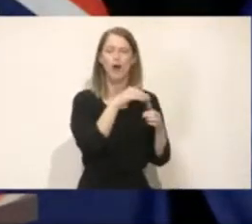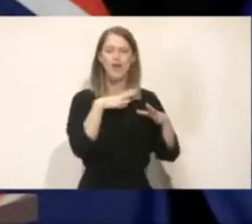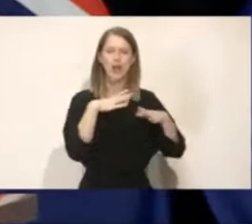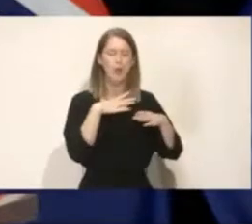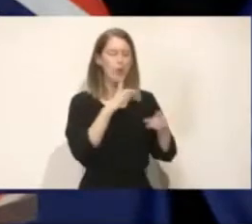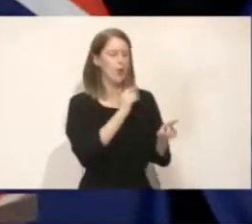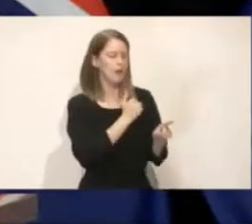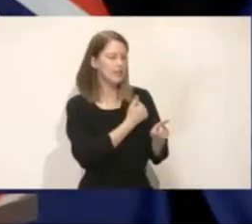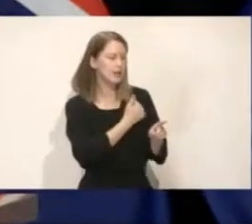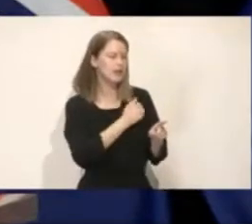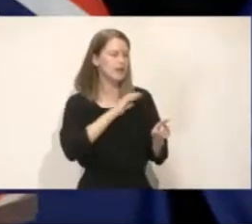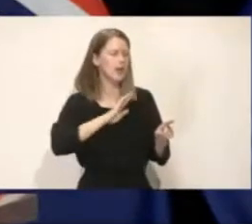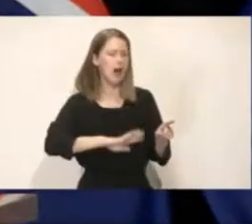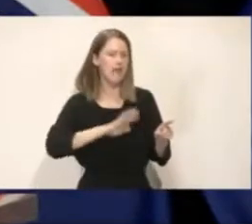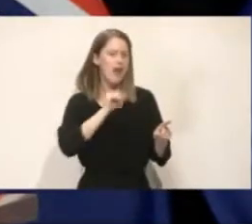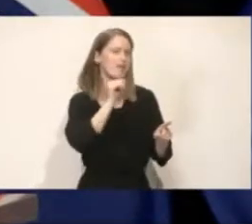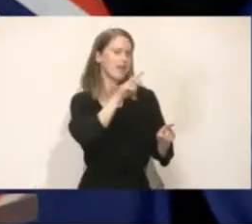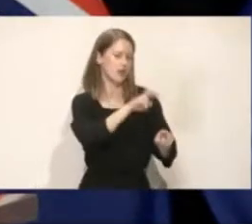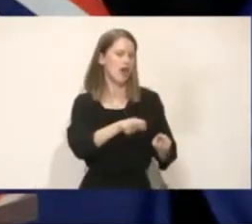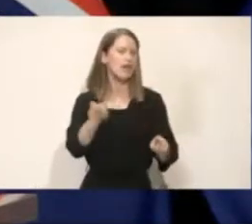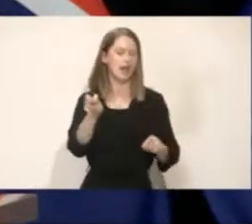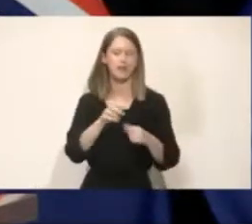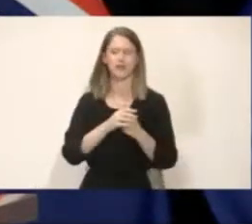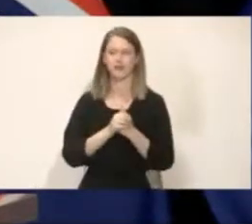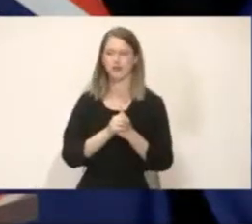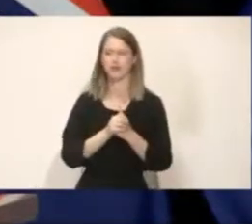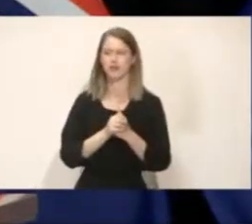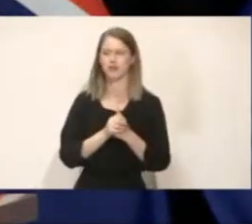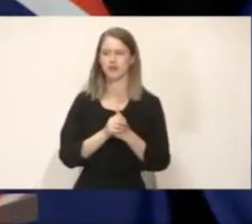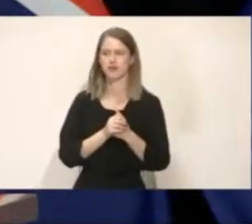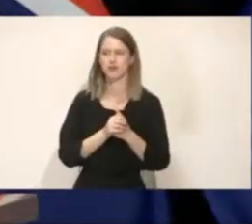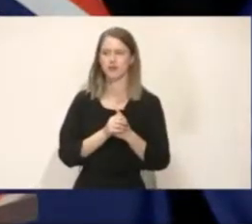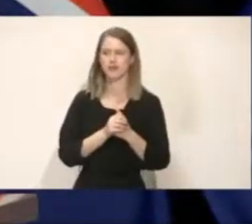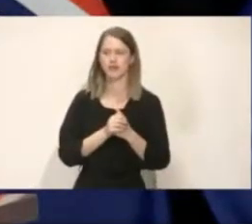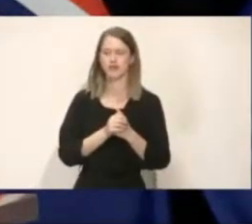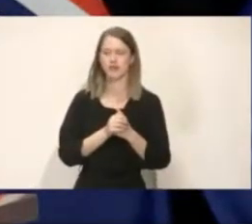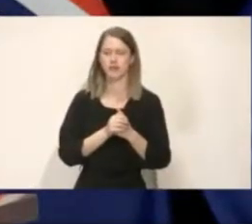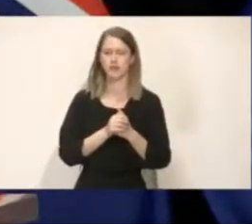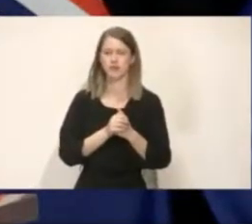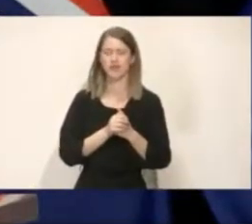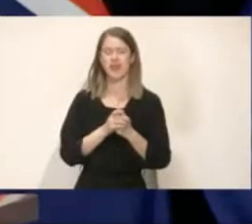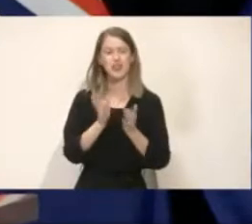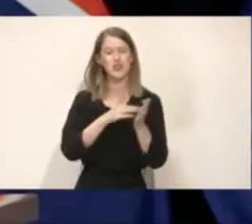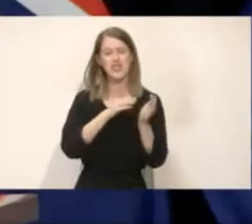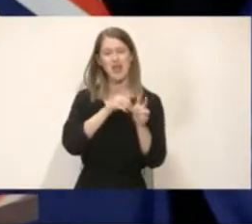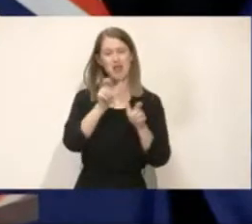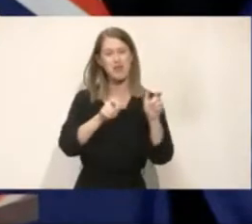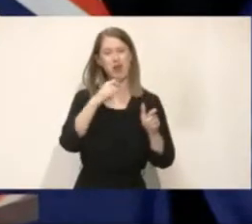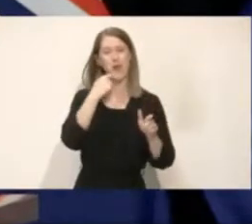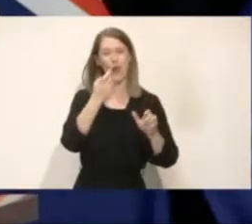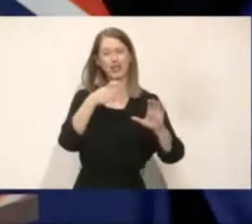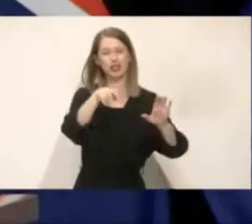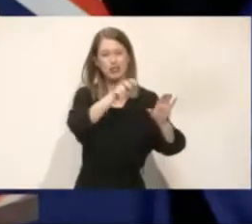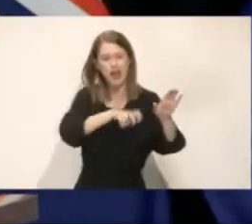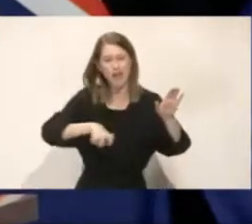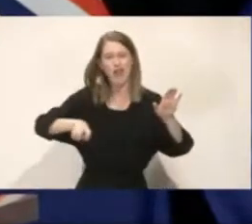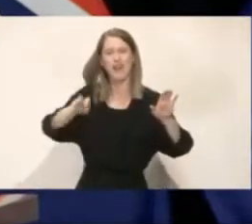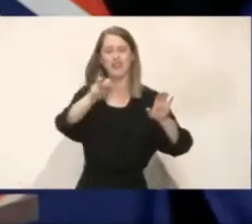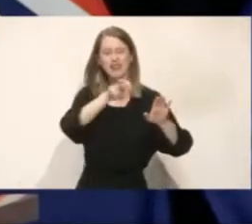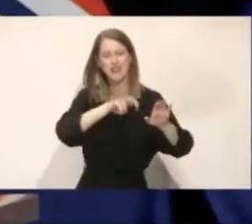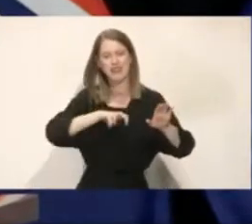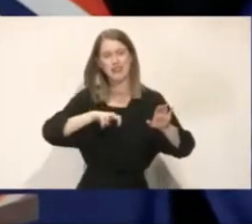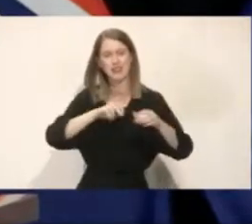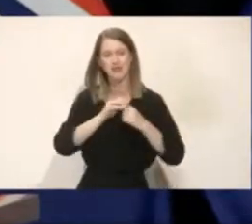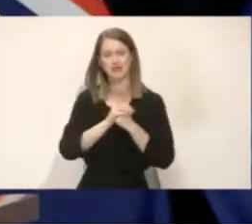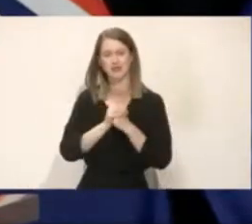we expect of them when they are travelling. But again, as a country that does move around a lot, and not just Aucklanders leaving, keep in mind a